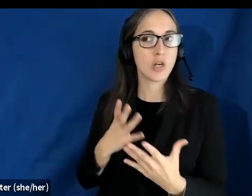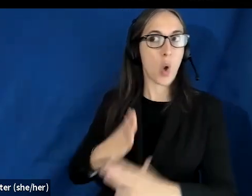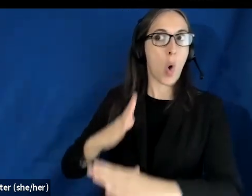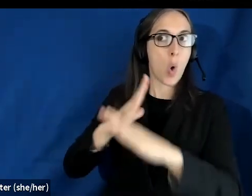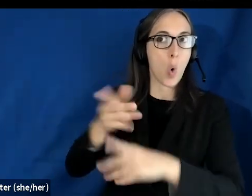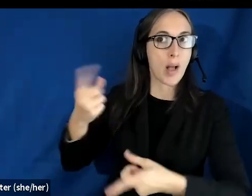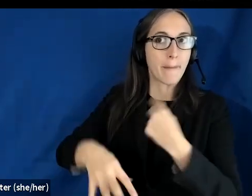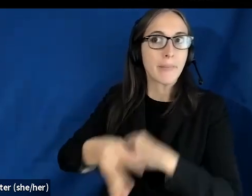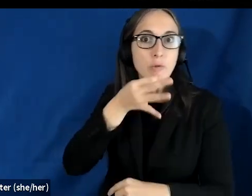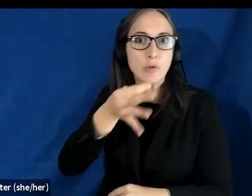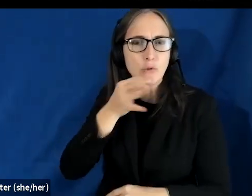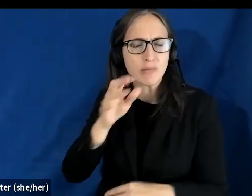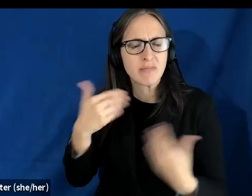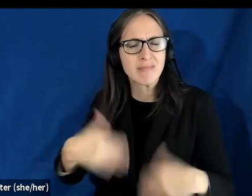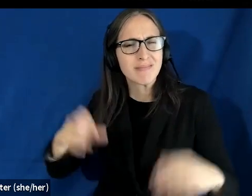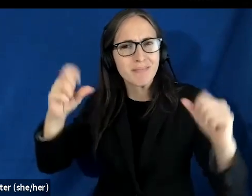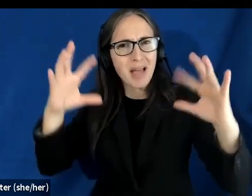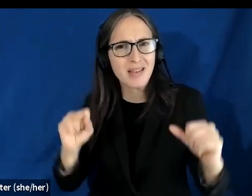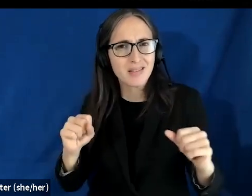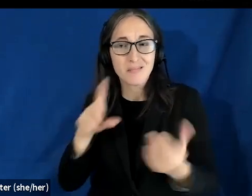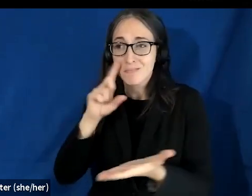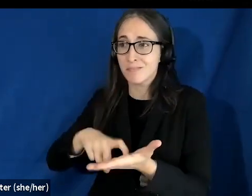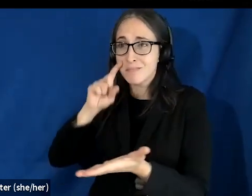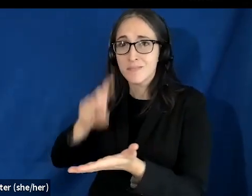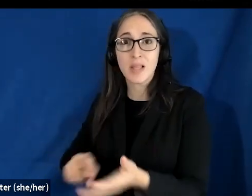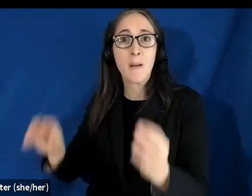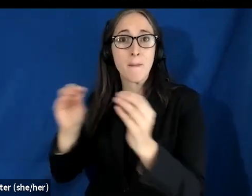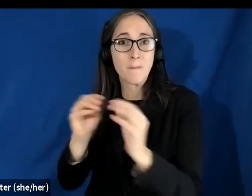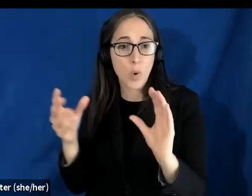that, right? And you can find more stories like this at